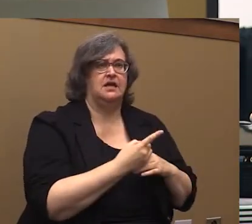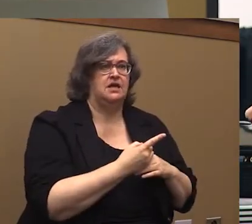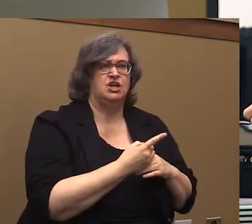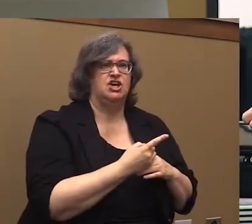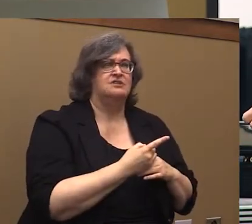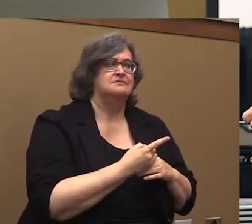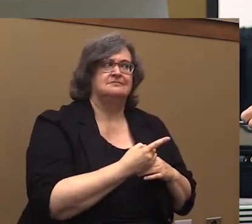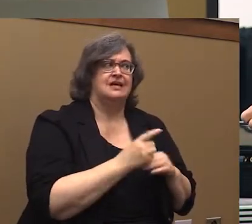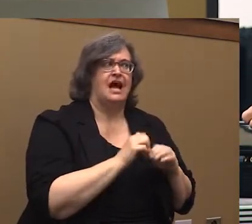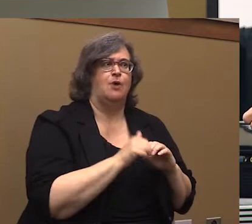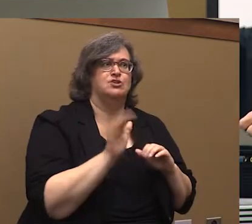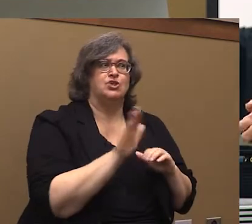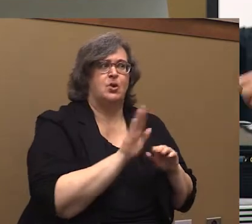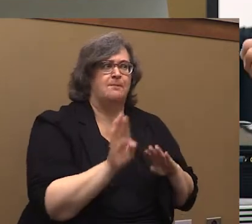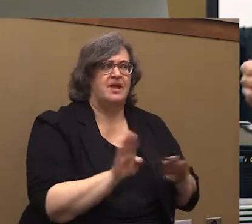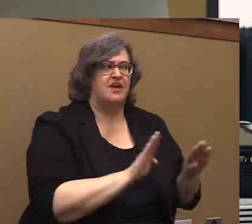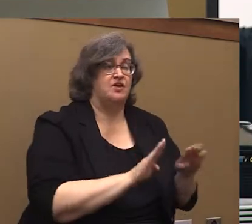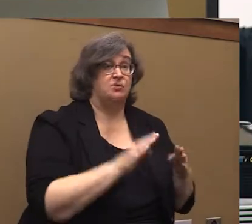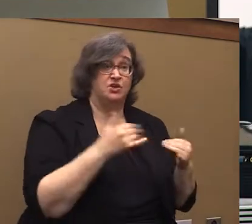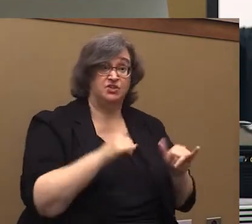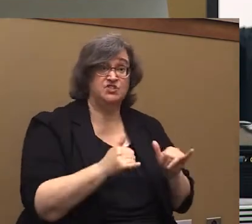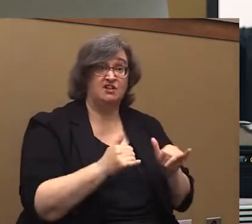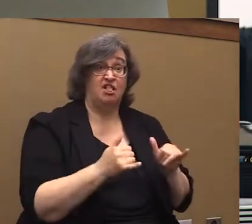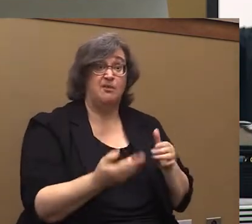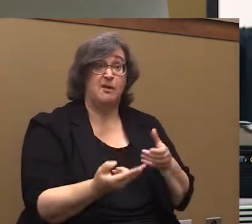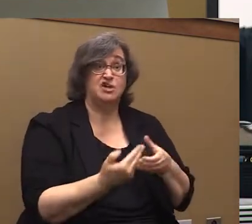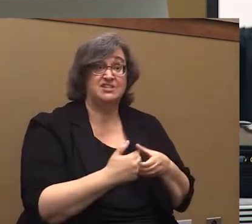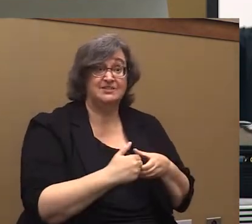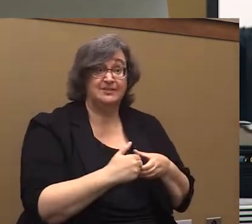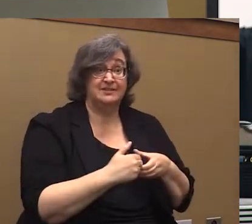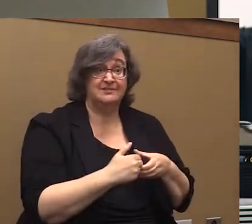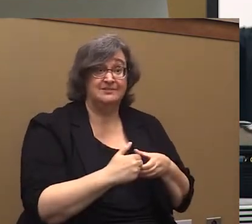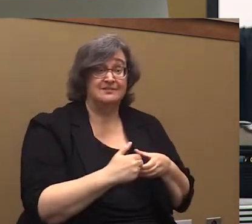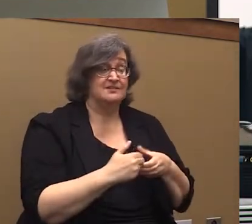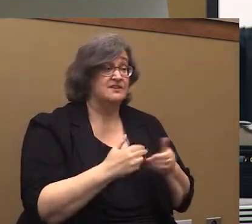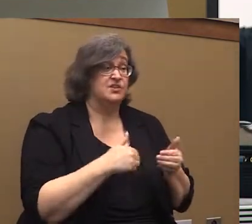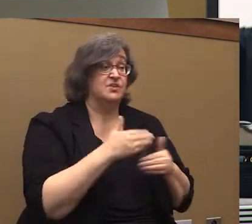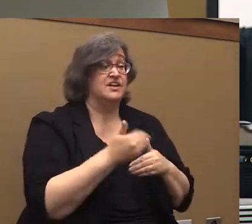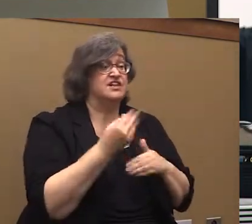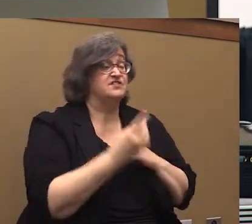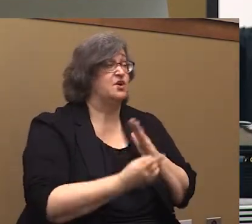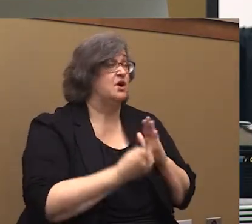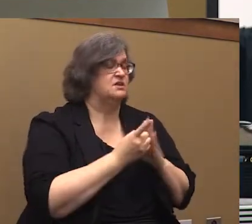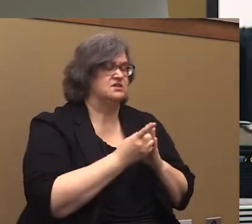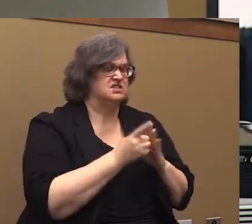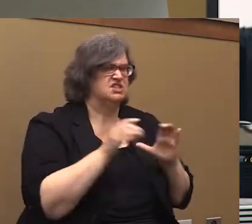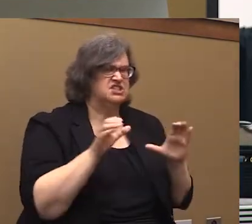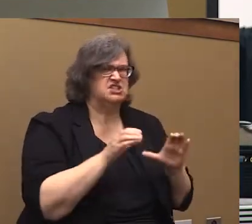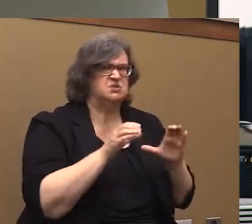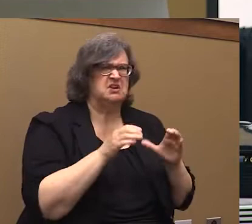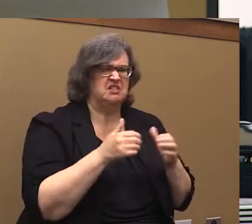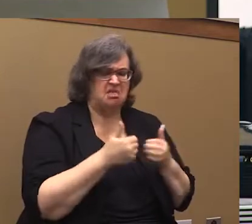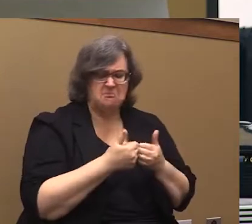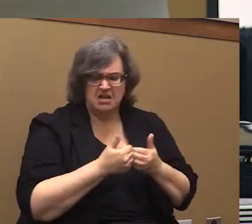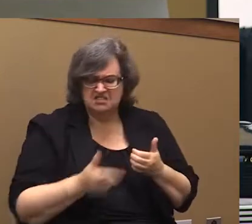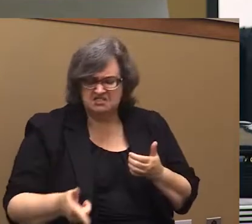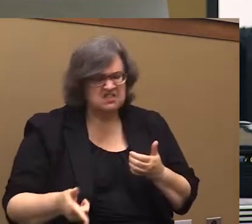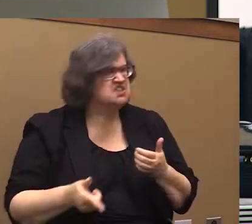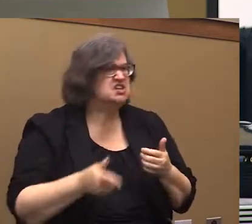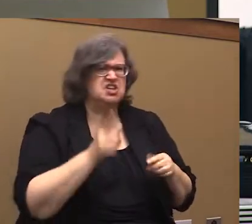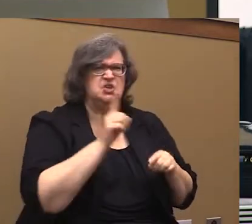behavior look like? Would you still participate, like for the next few hours, doing the puzzles that